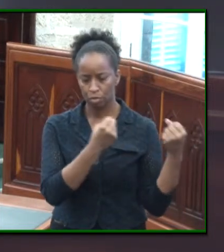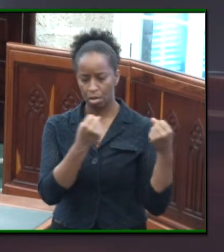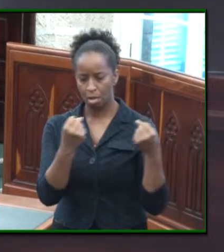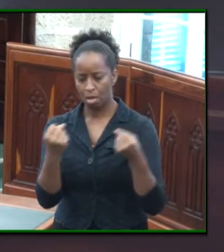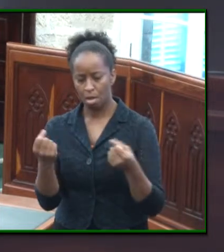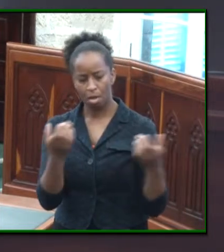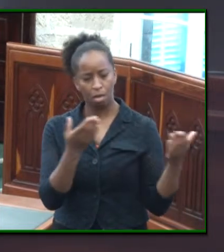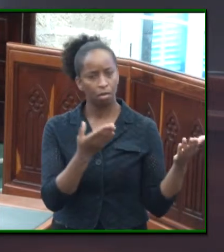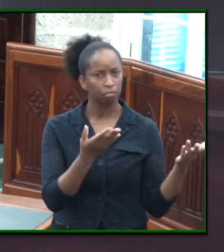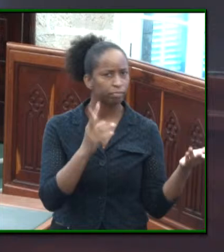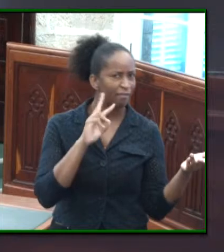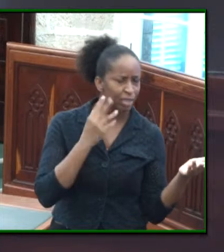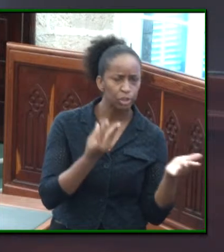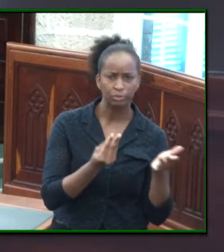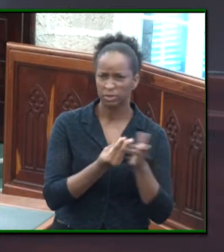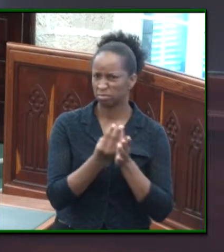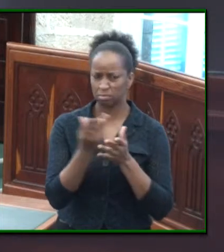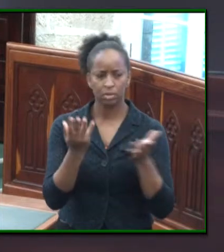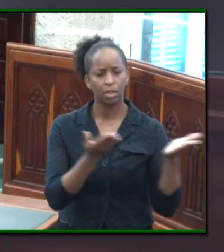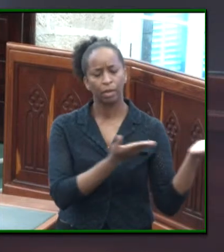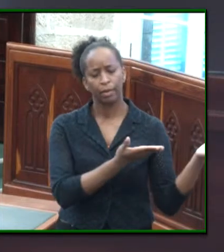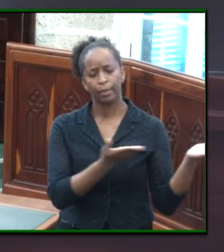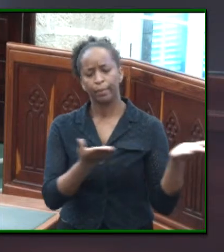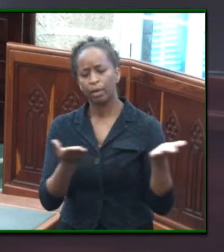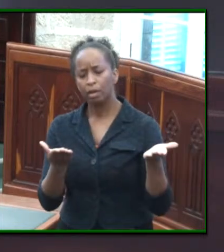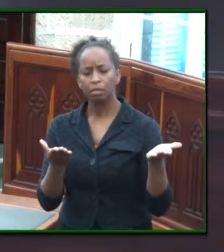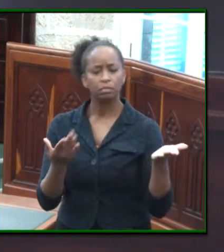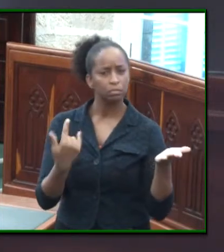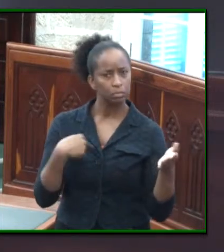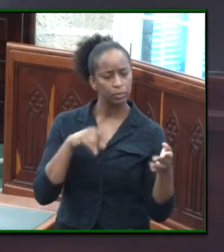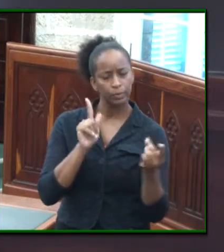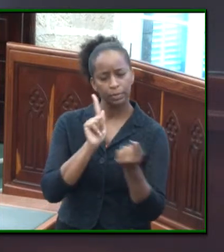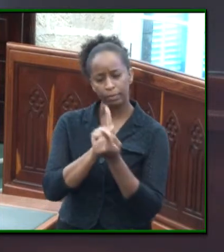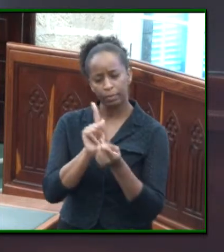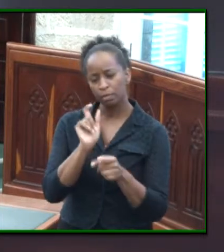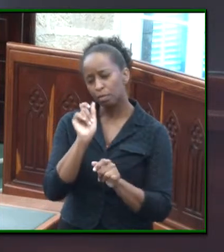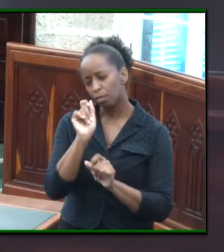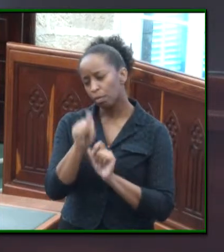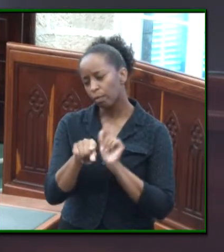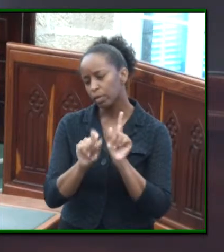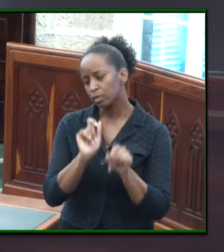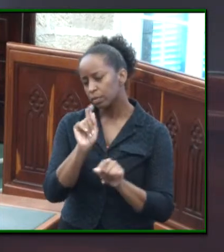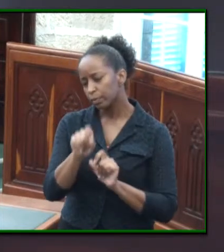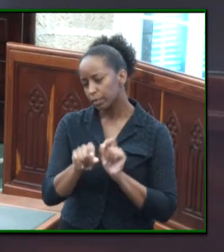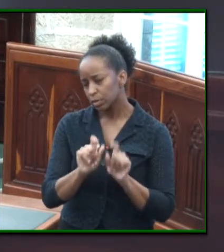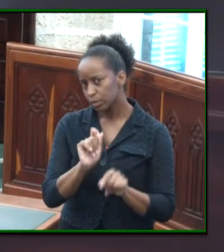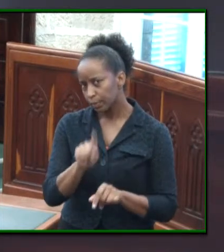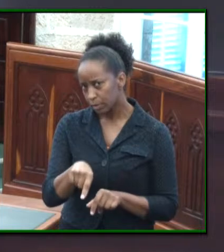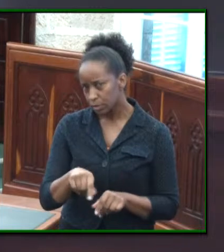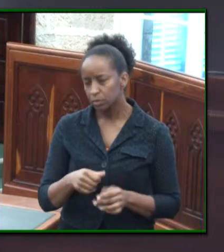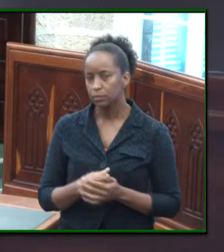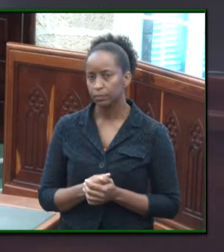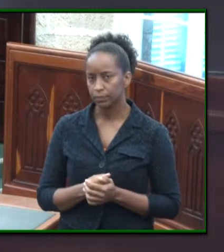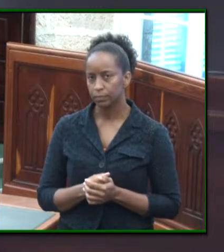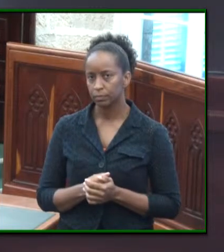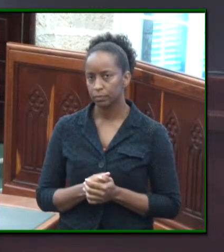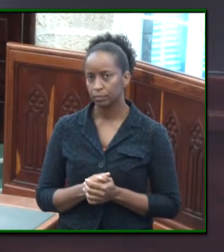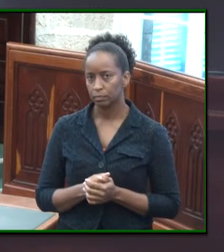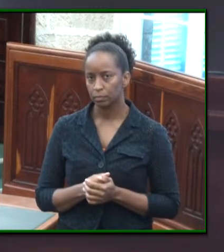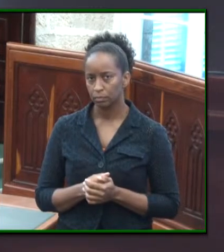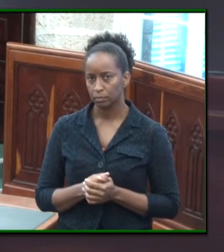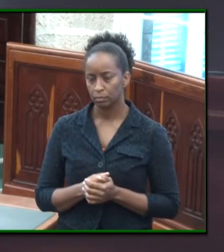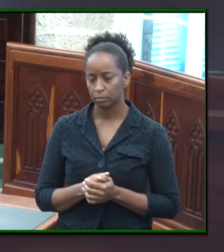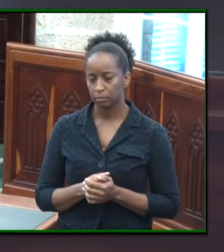are asked to account for these produce and such like. So those things are